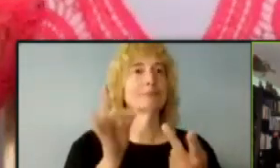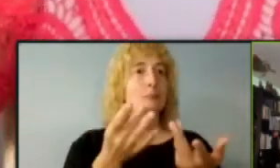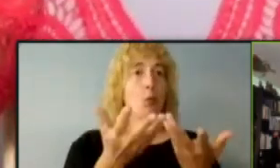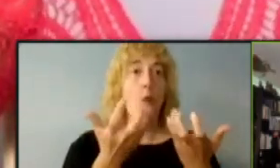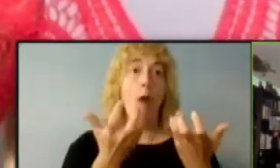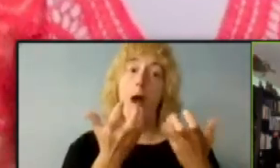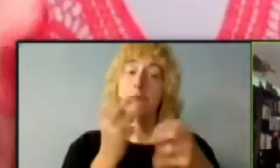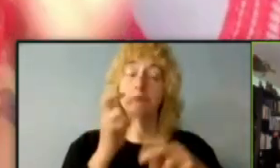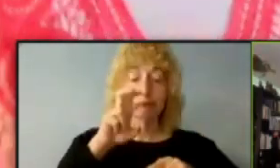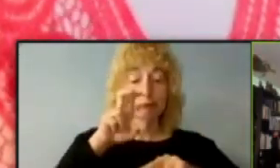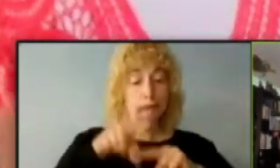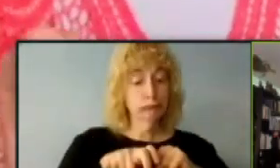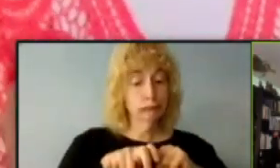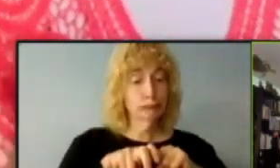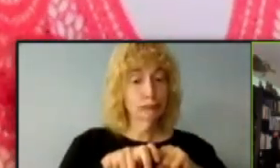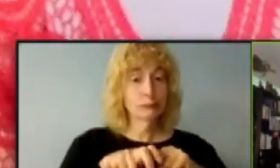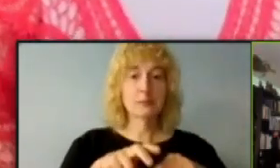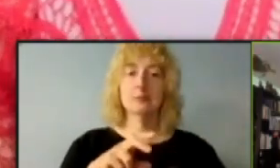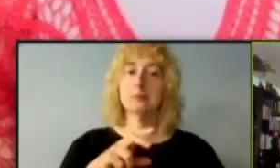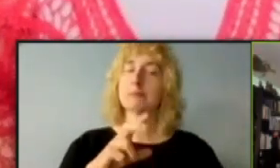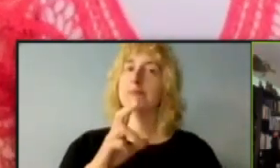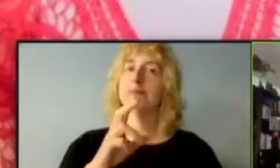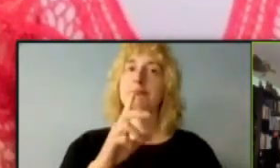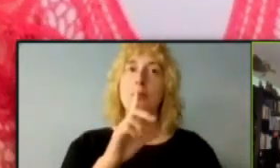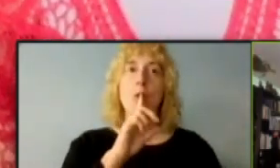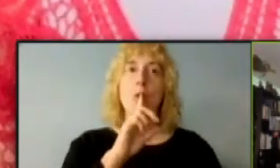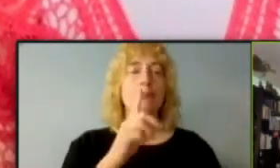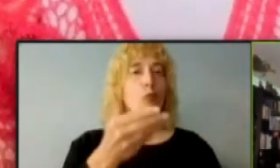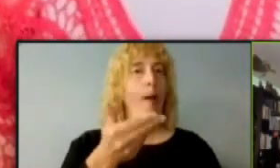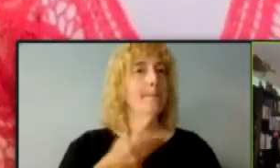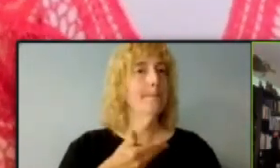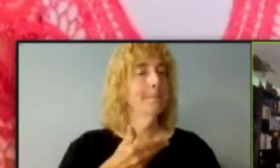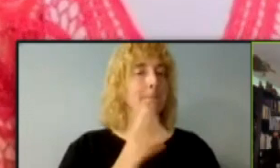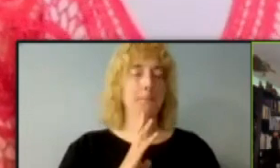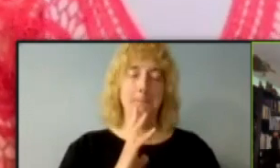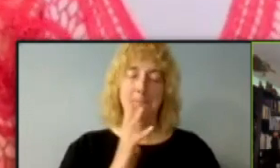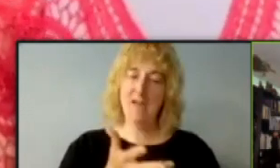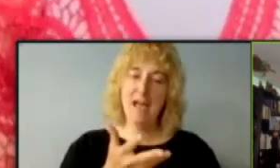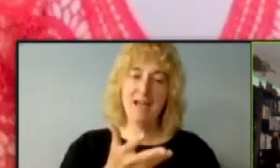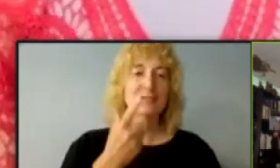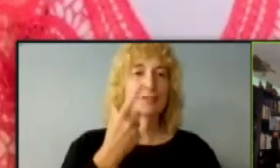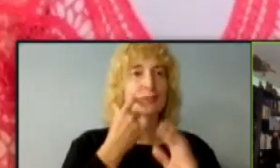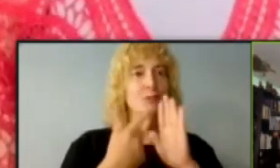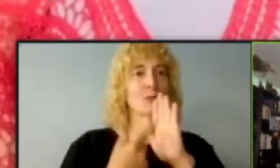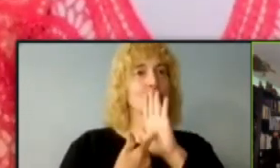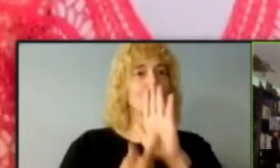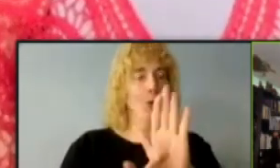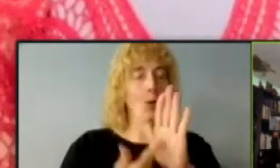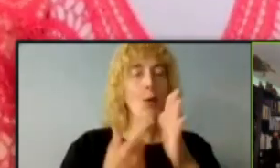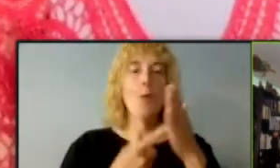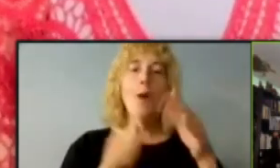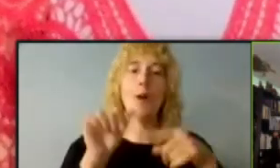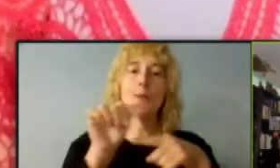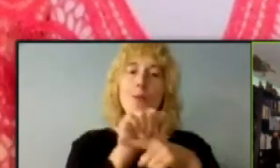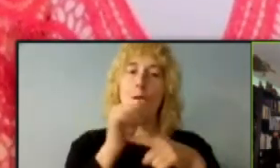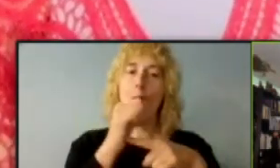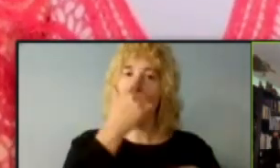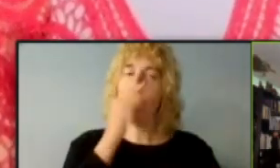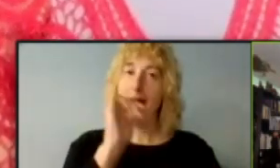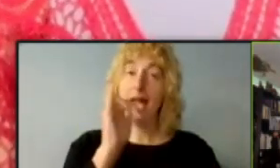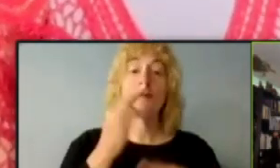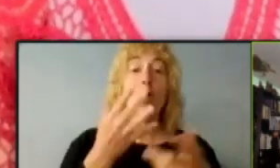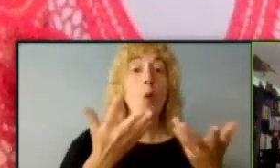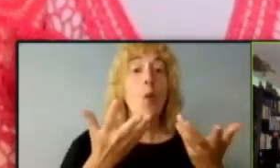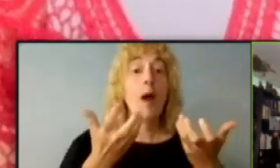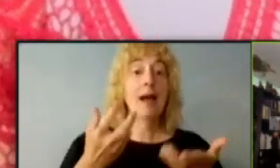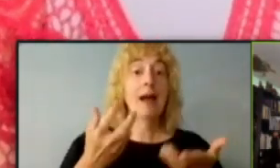stay seated, you're absolutely welcome to do that. We just showed you what your practice looks like. If you want to